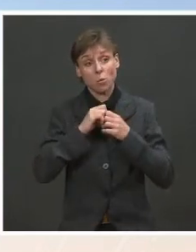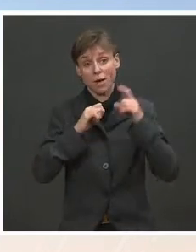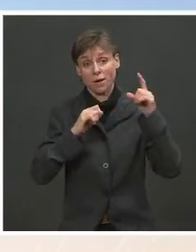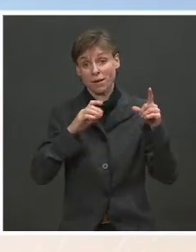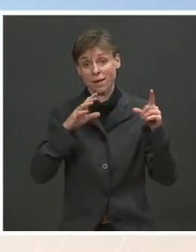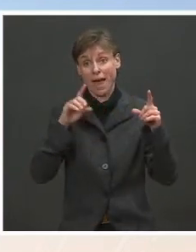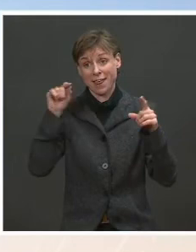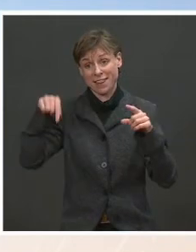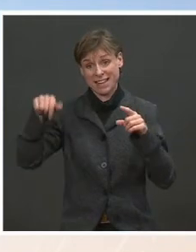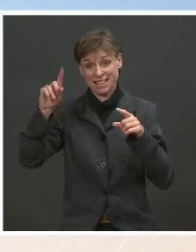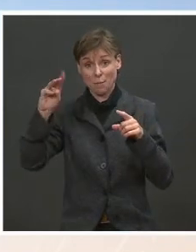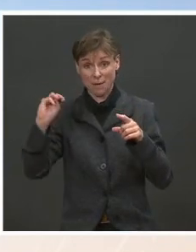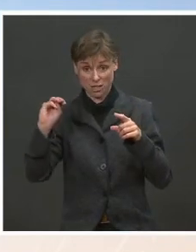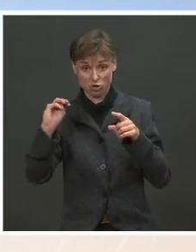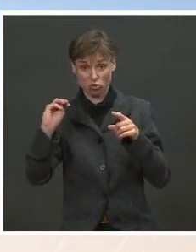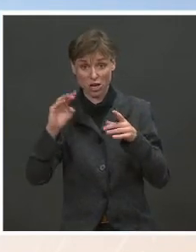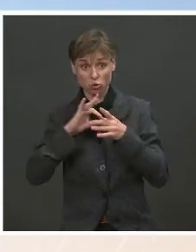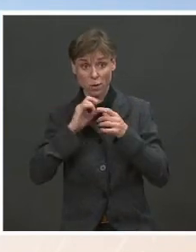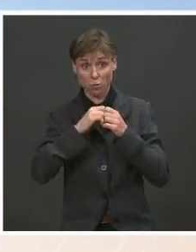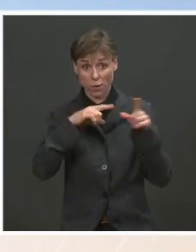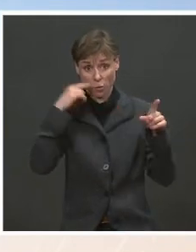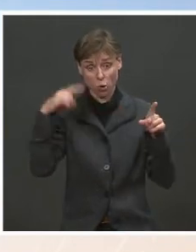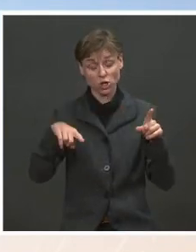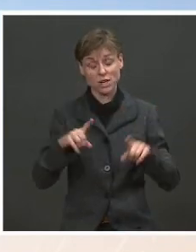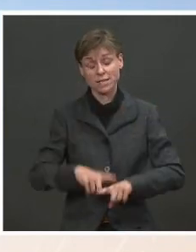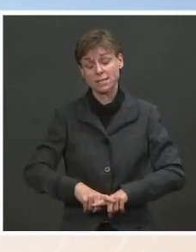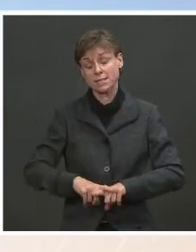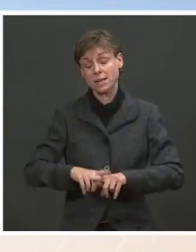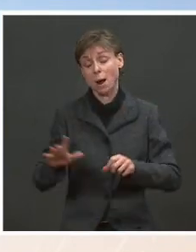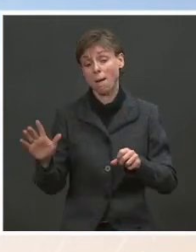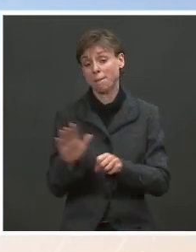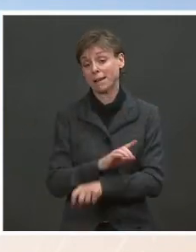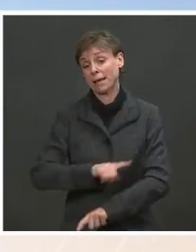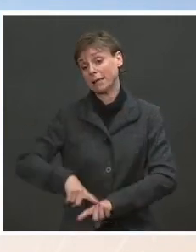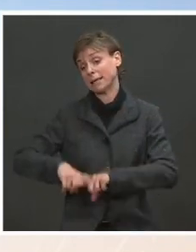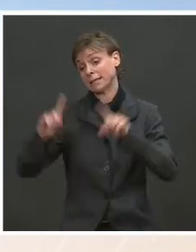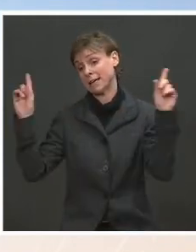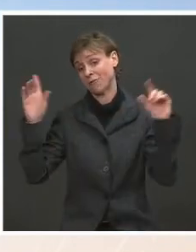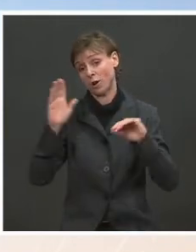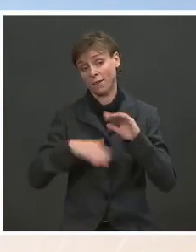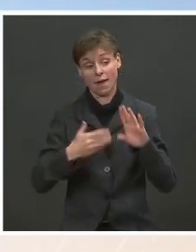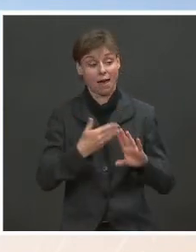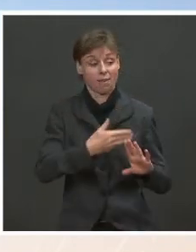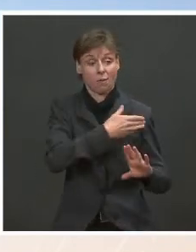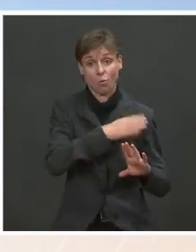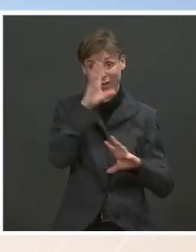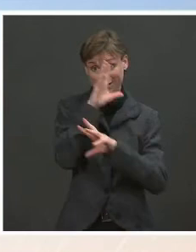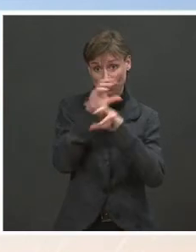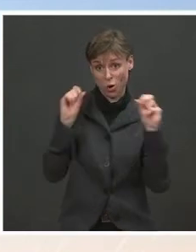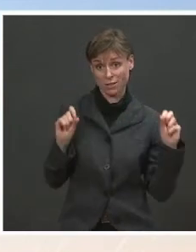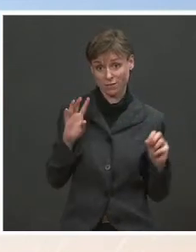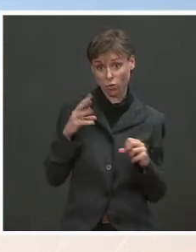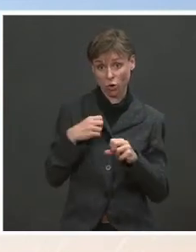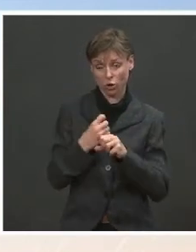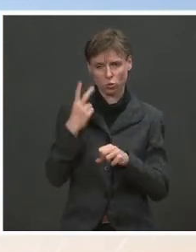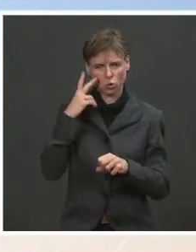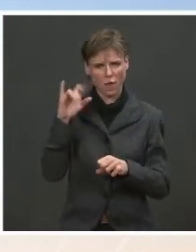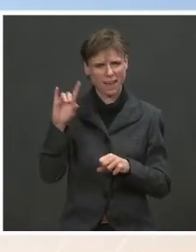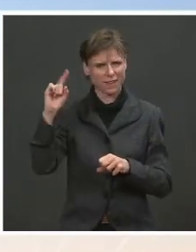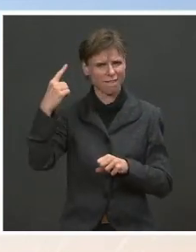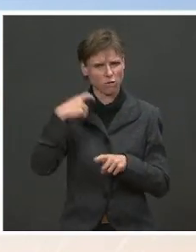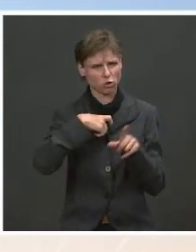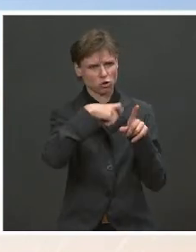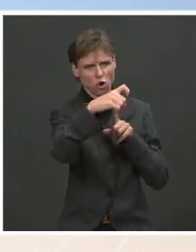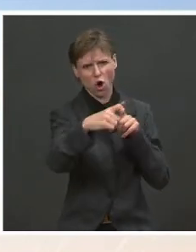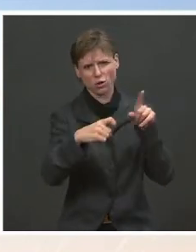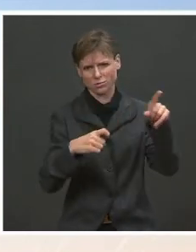we've seen over the last 4 years, and we've already seen evidence of that from his first phone call with President Putin. President Biden has been clear that the United States